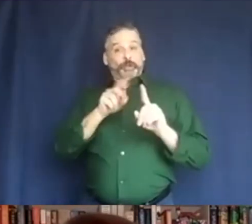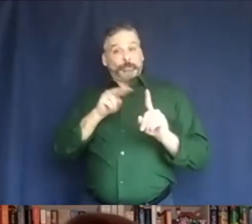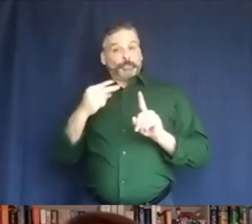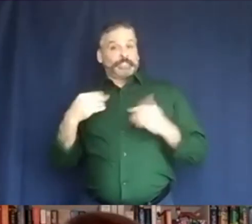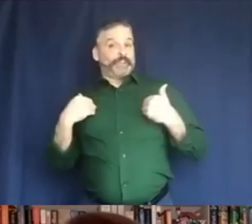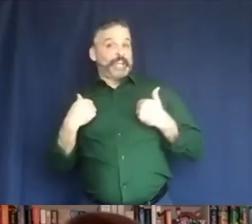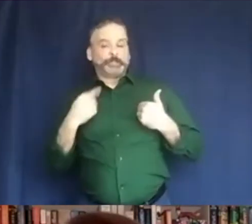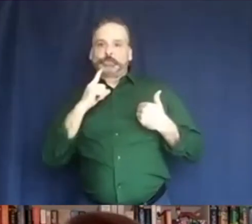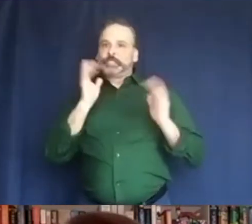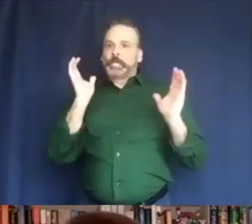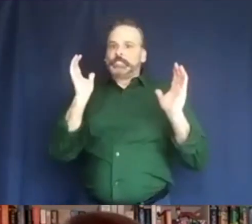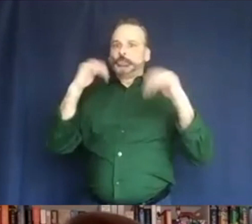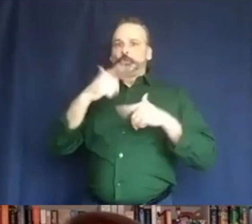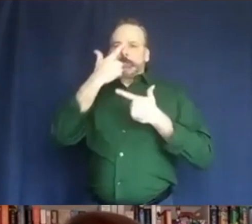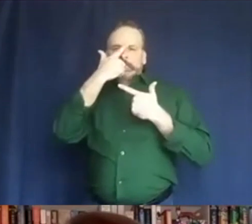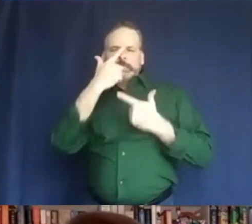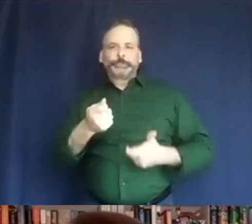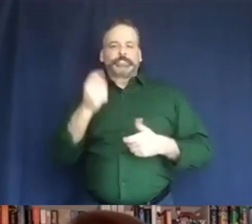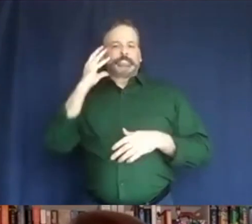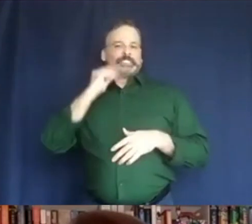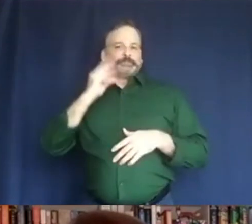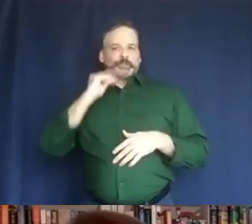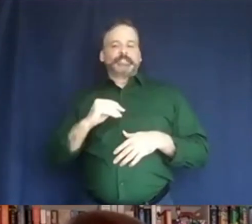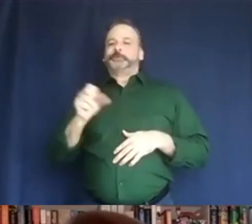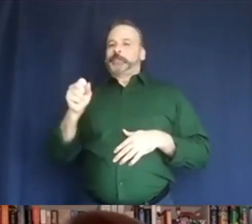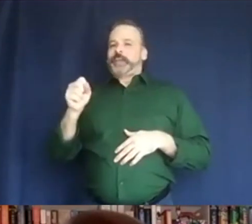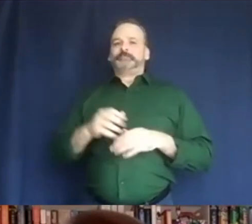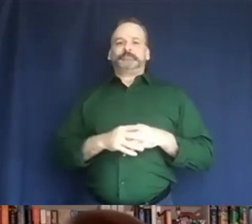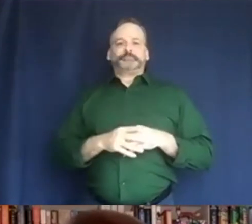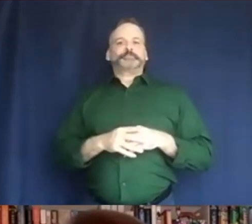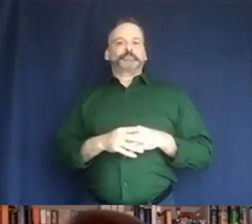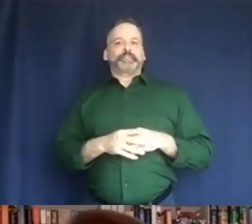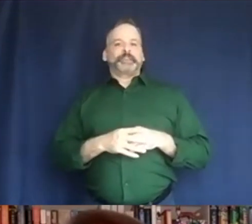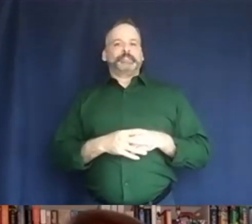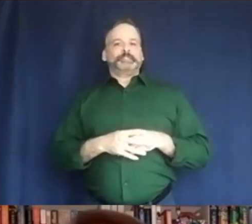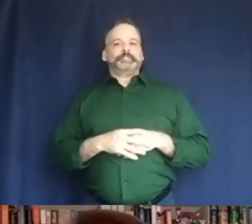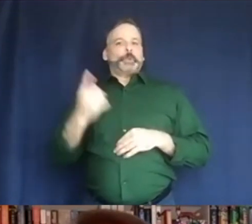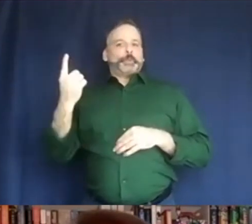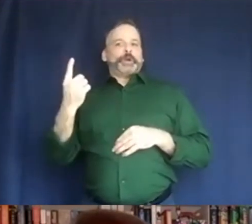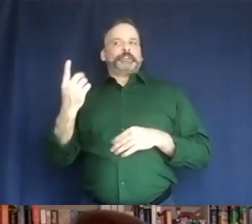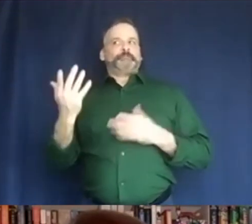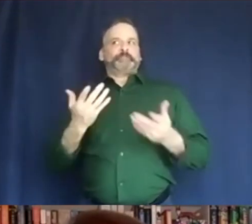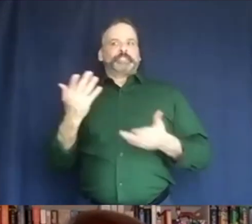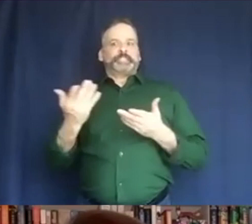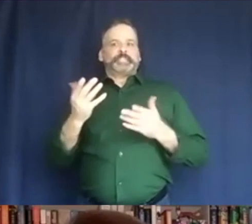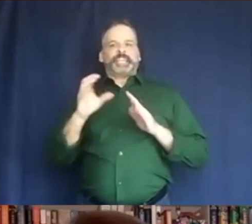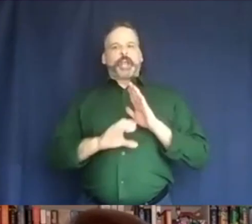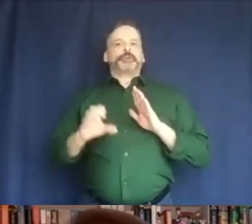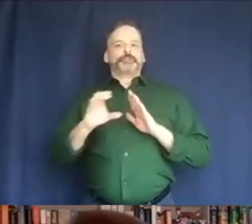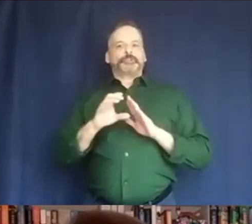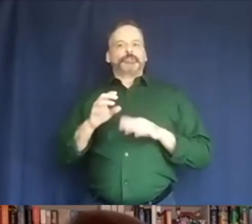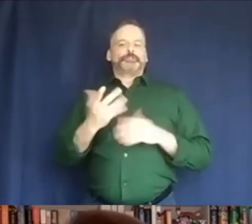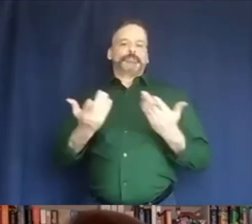is a really unusual and interesting experience. So yeah, well, that was one of the characters or one